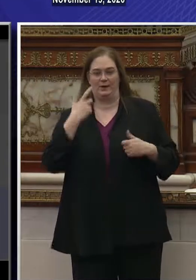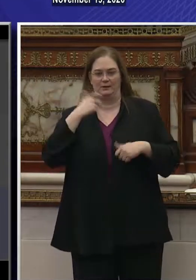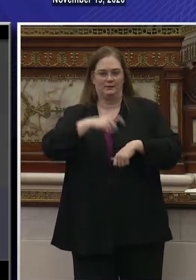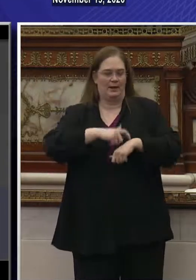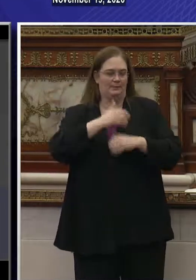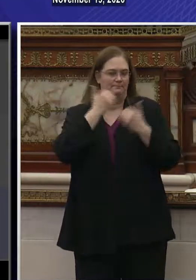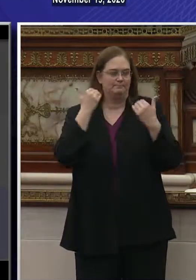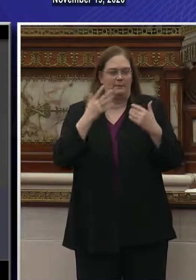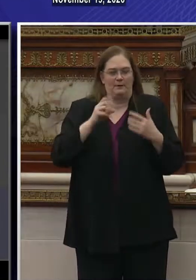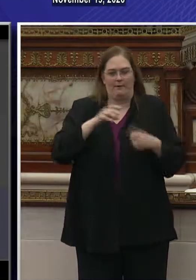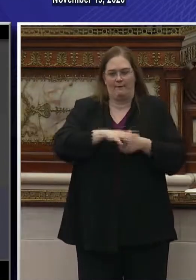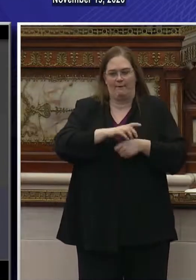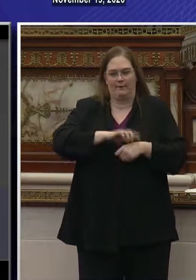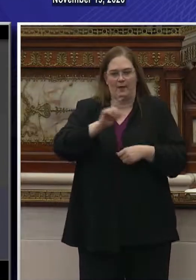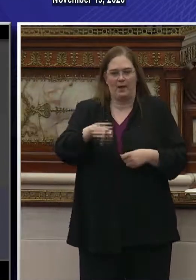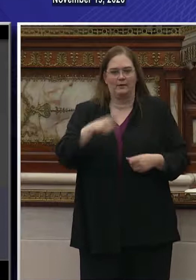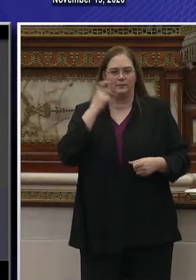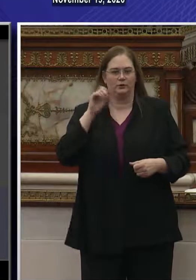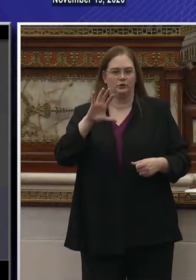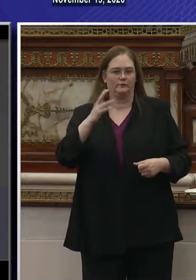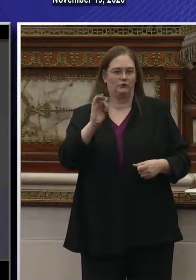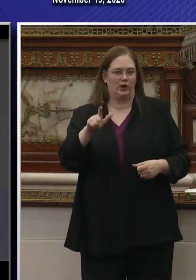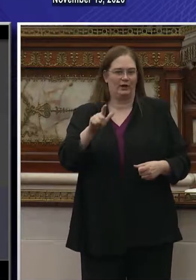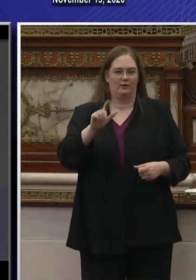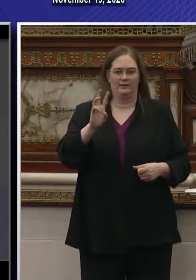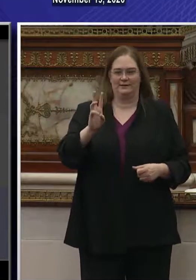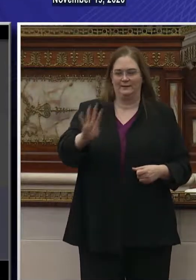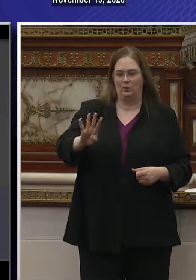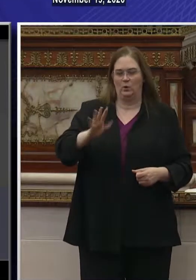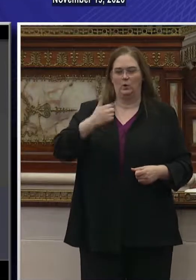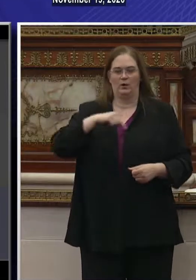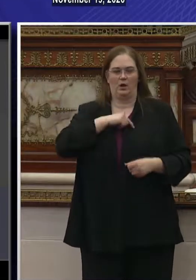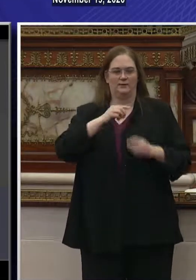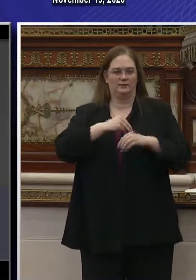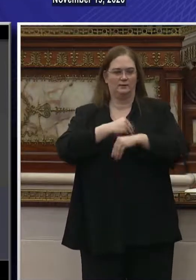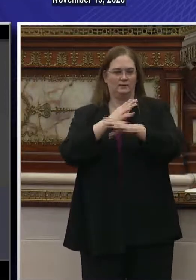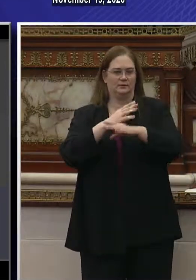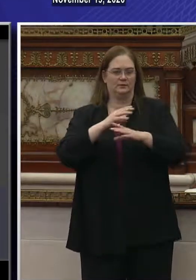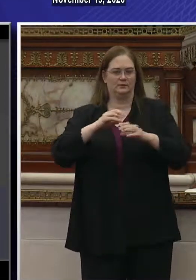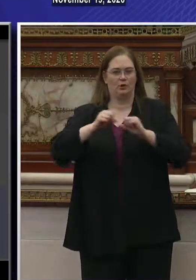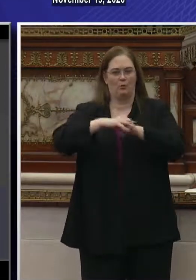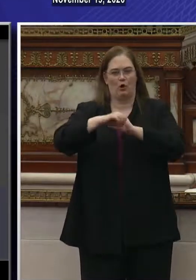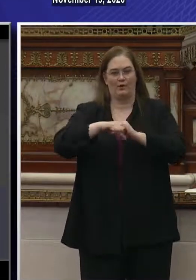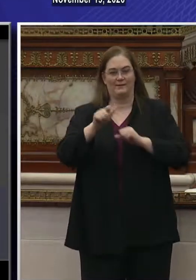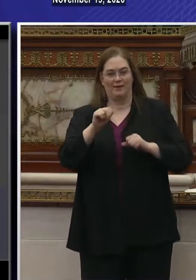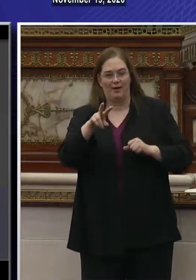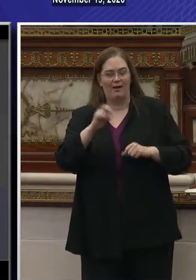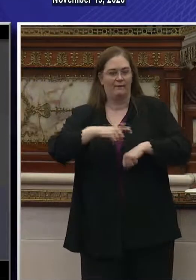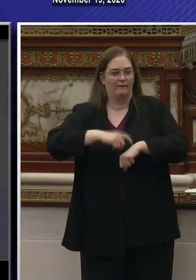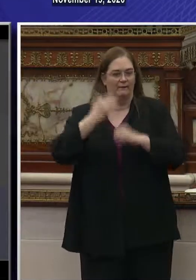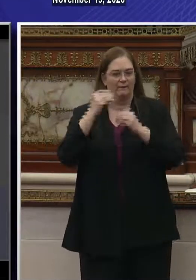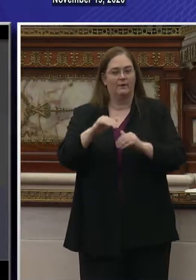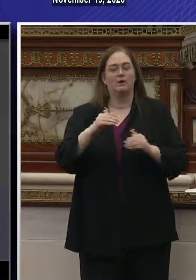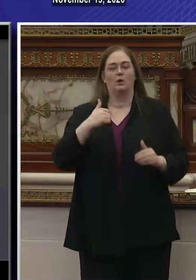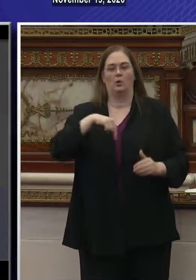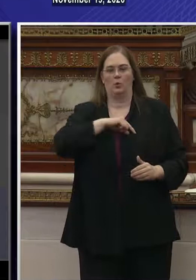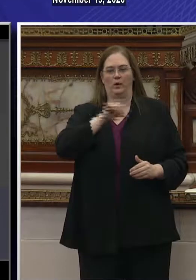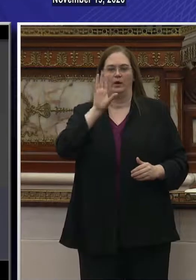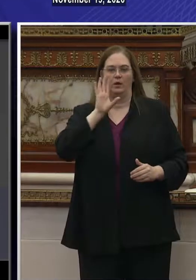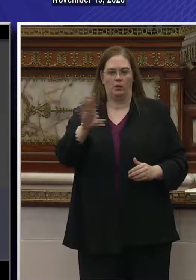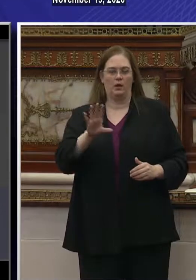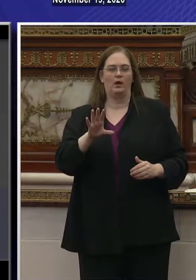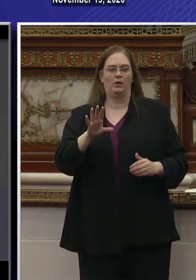time, because of Channel 64 and us being available to broadcast live. All right, we will